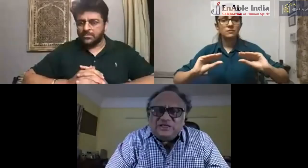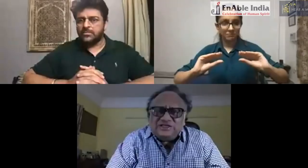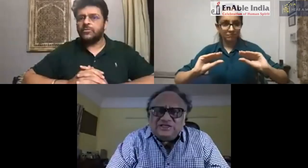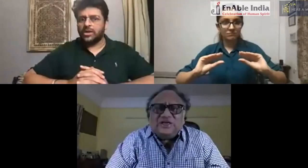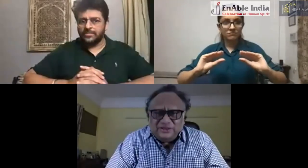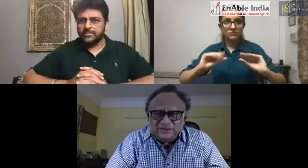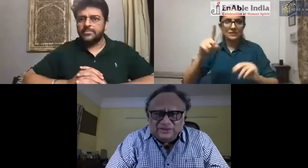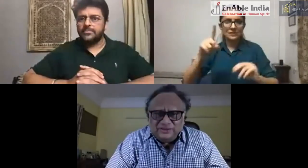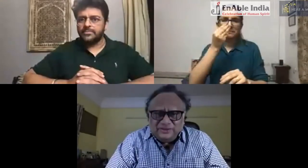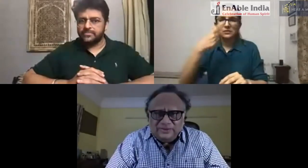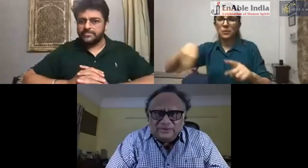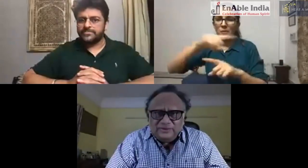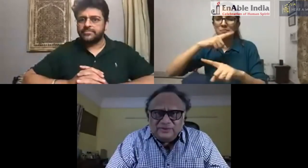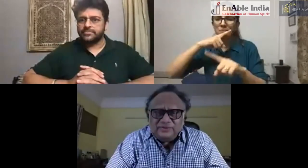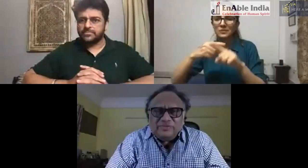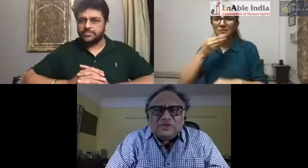fairly easily.